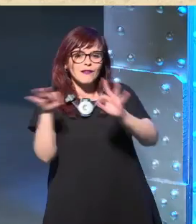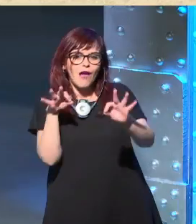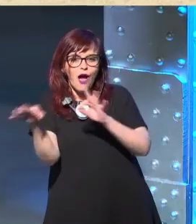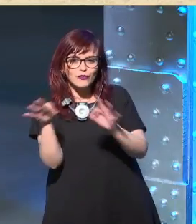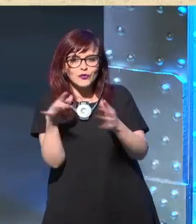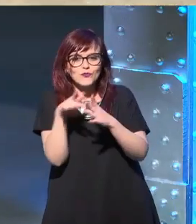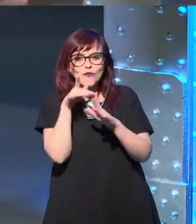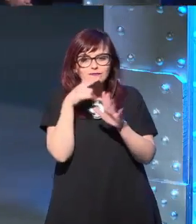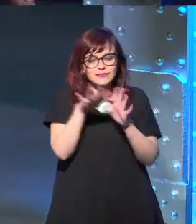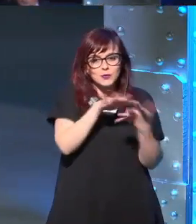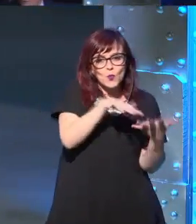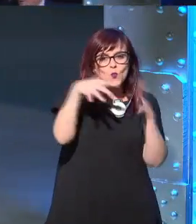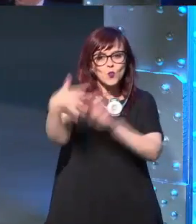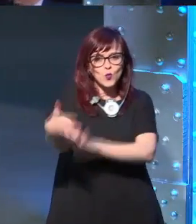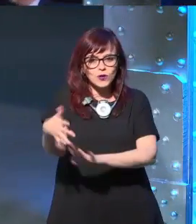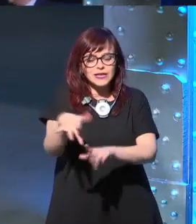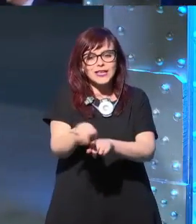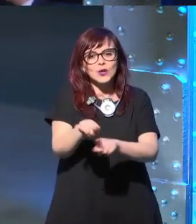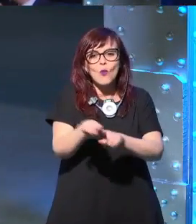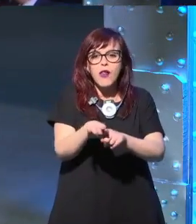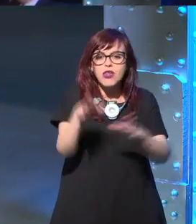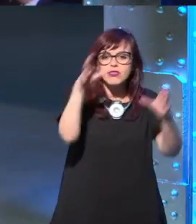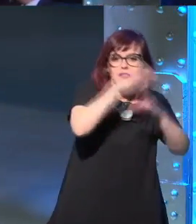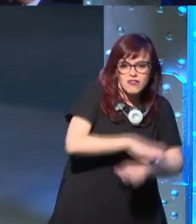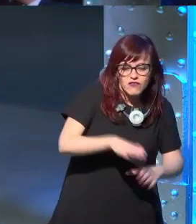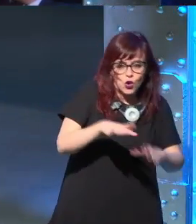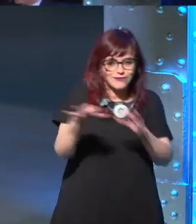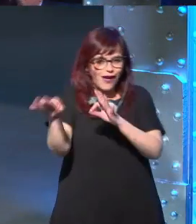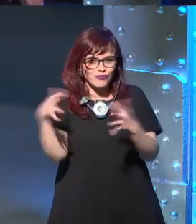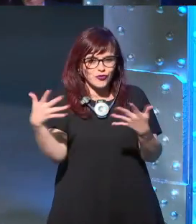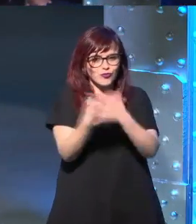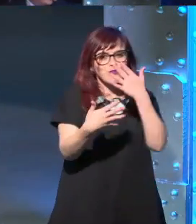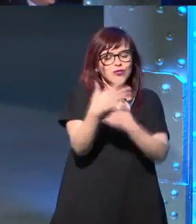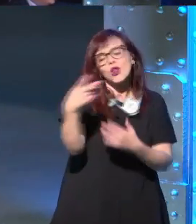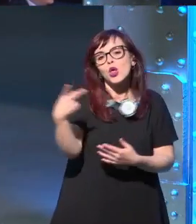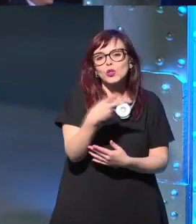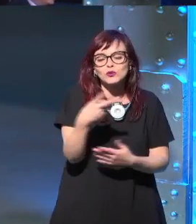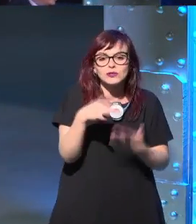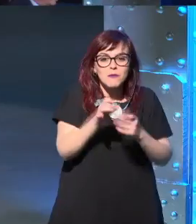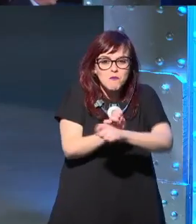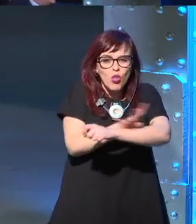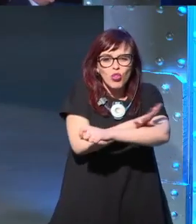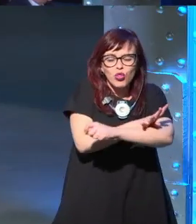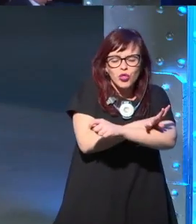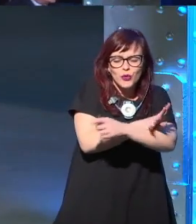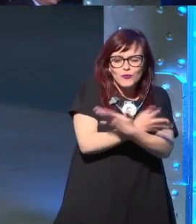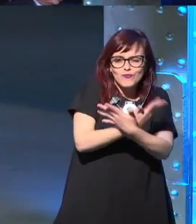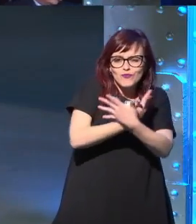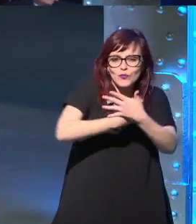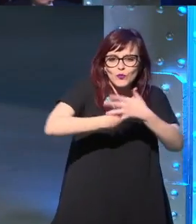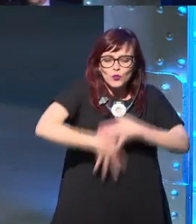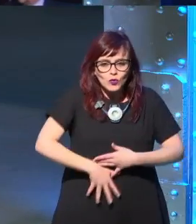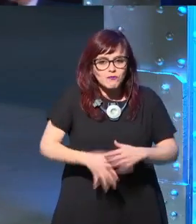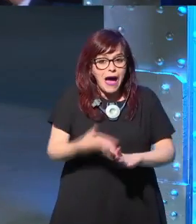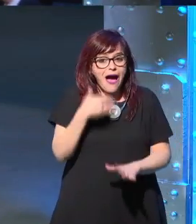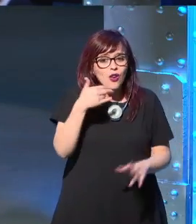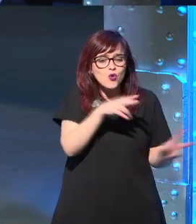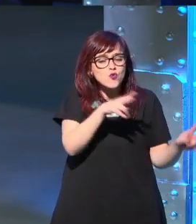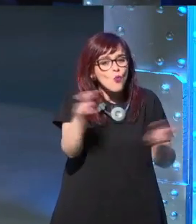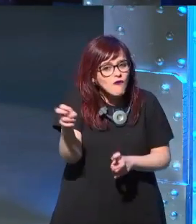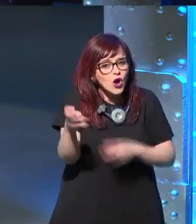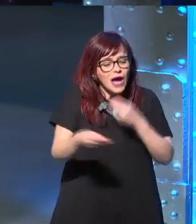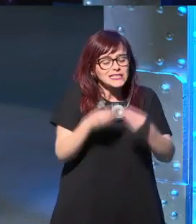his science. You see the inner emotions, because he's done something new, which is show how human emotions are reflected